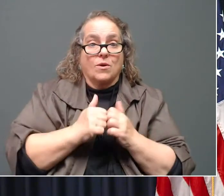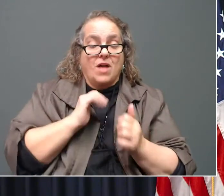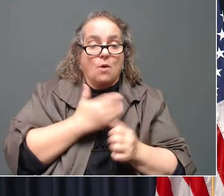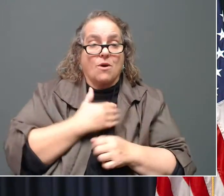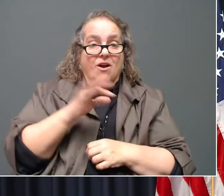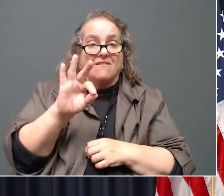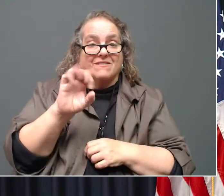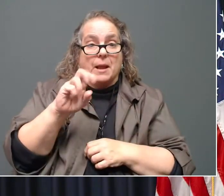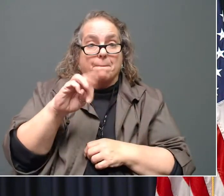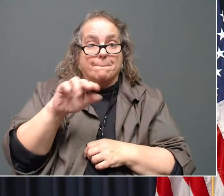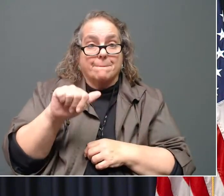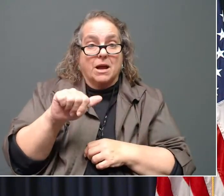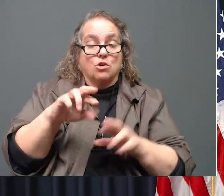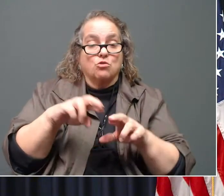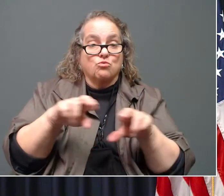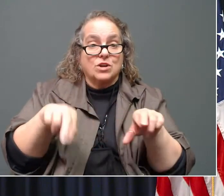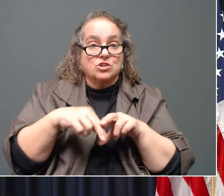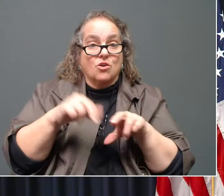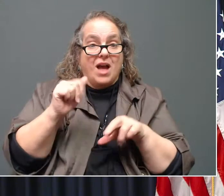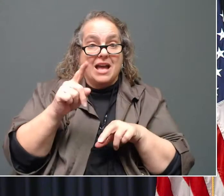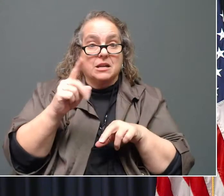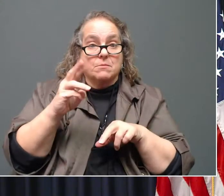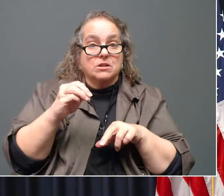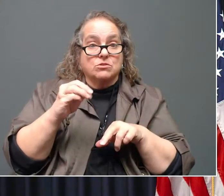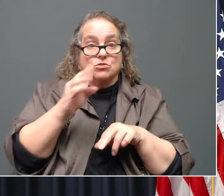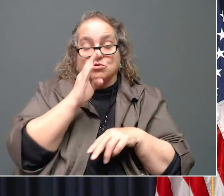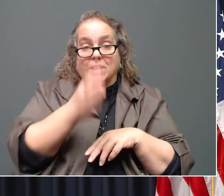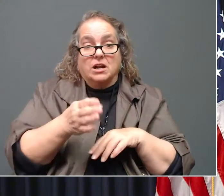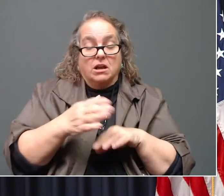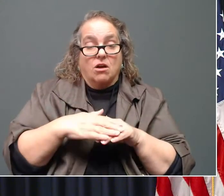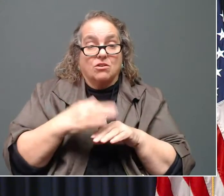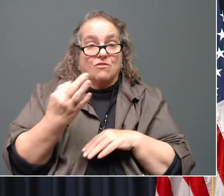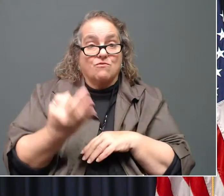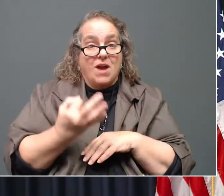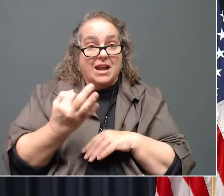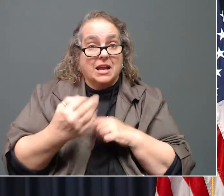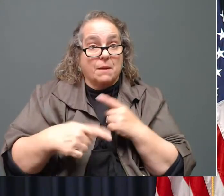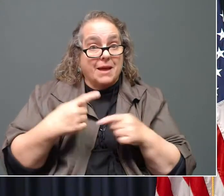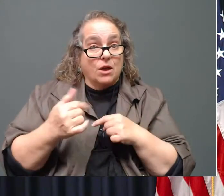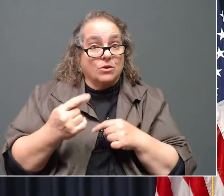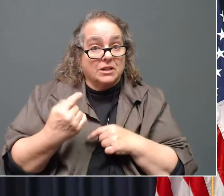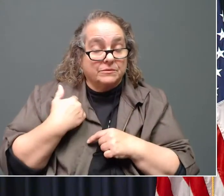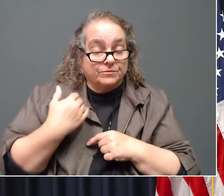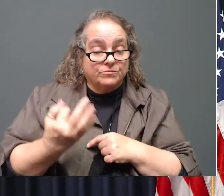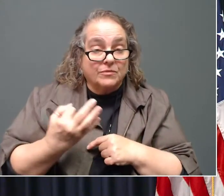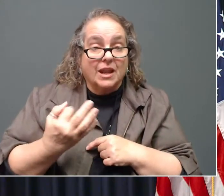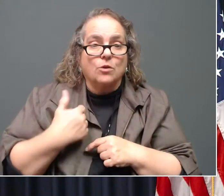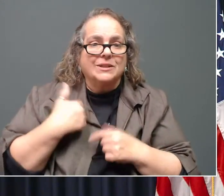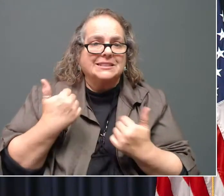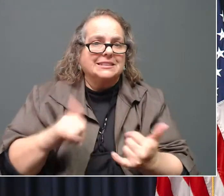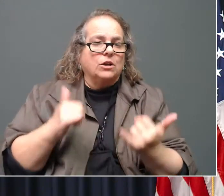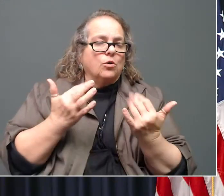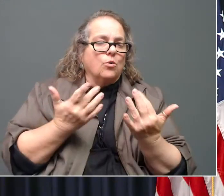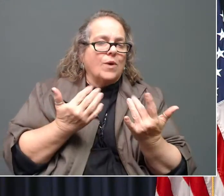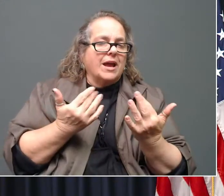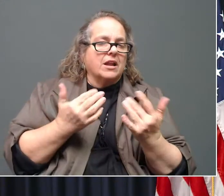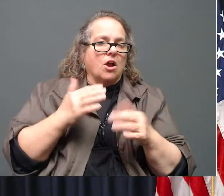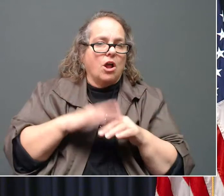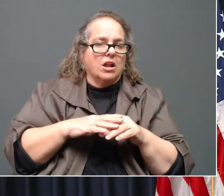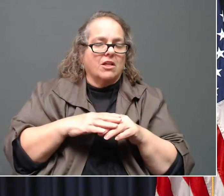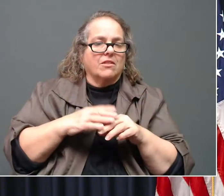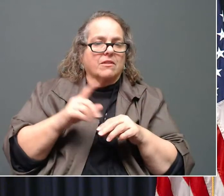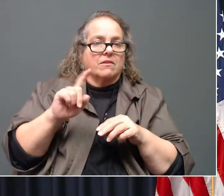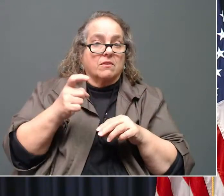administrator directly, I believe on Friday, about it. We are still waiting on the increased supply that